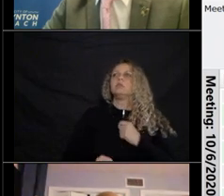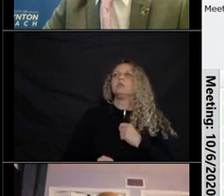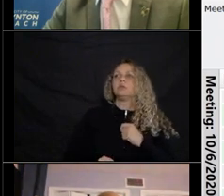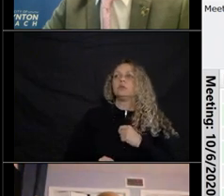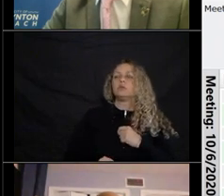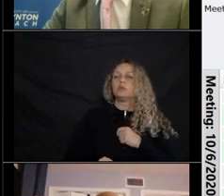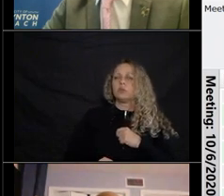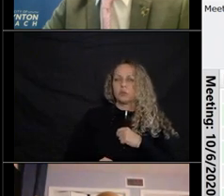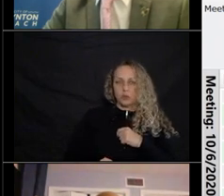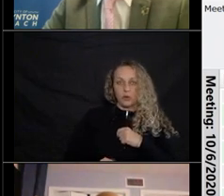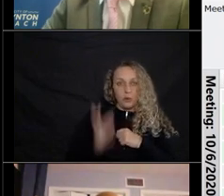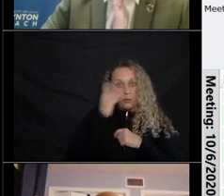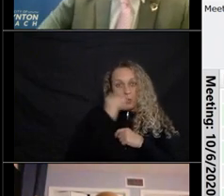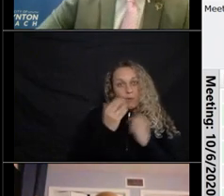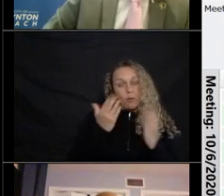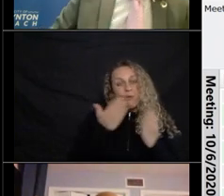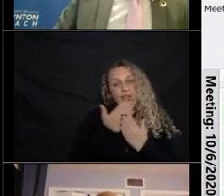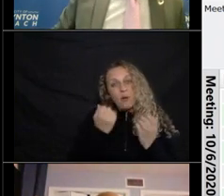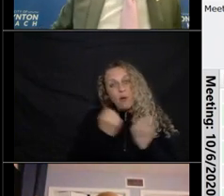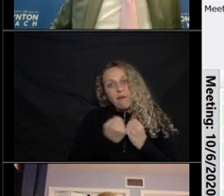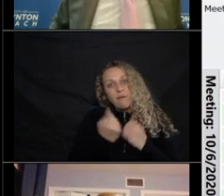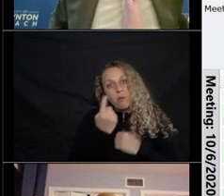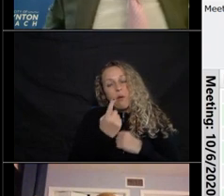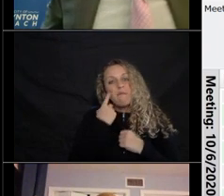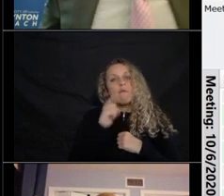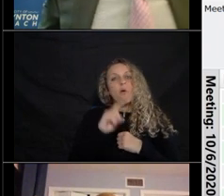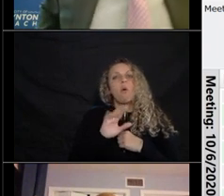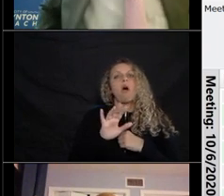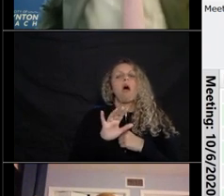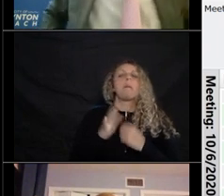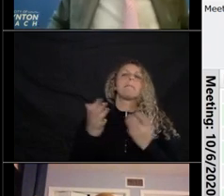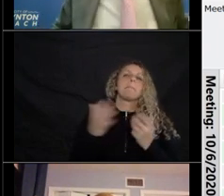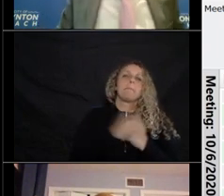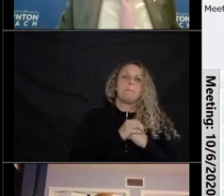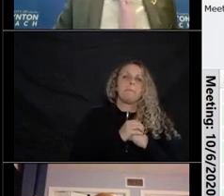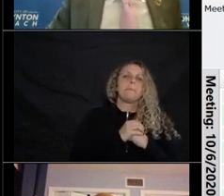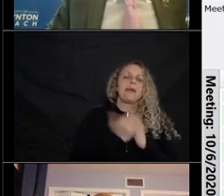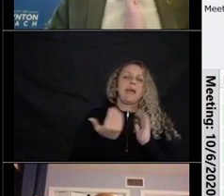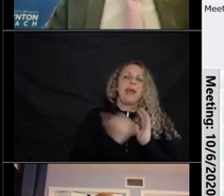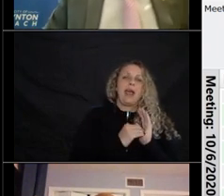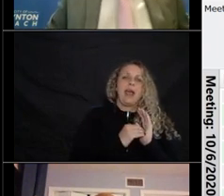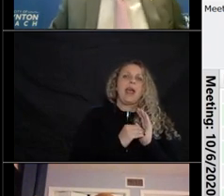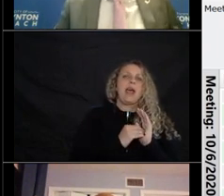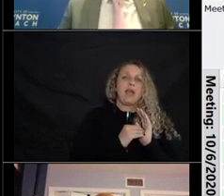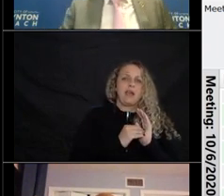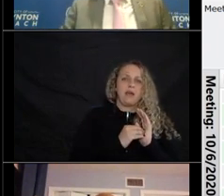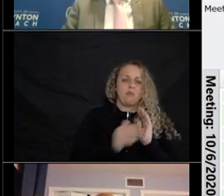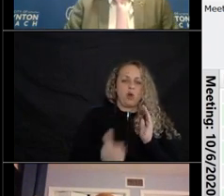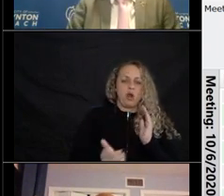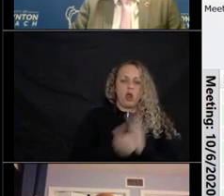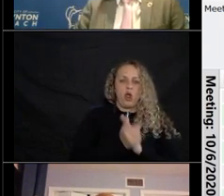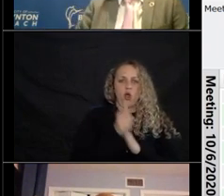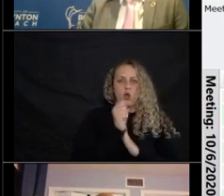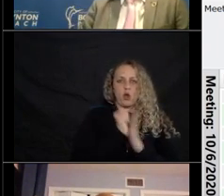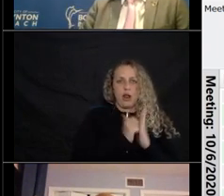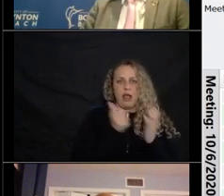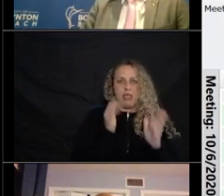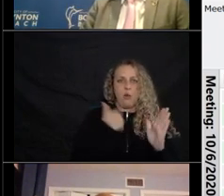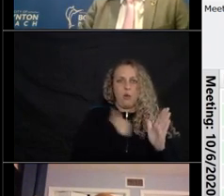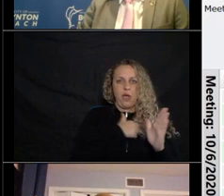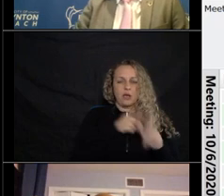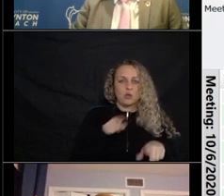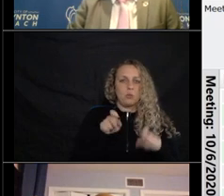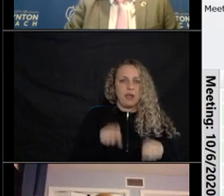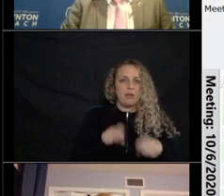All right. Beautiful. Well, thank you everyone for, again, putting this on your agenda and allowing us to be